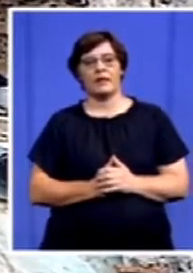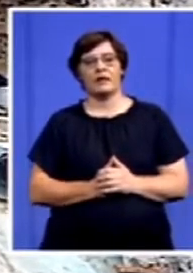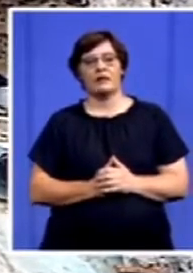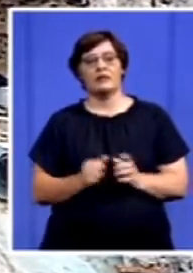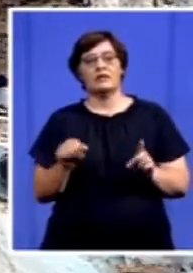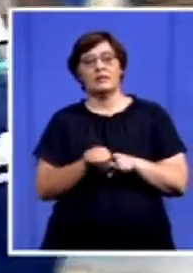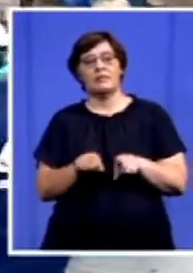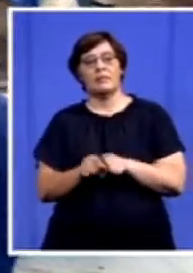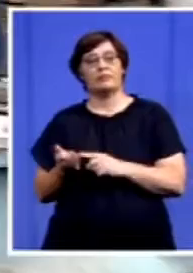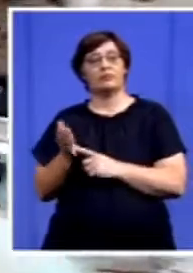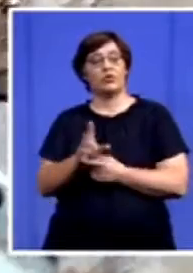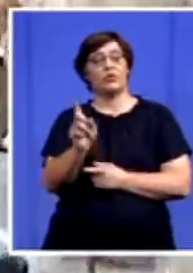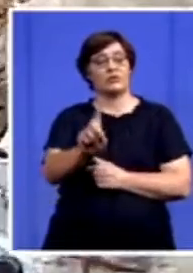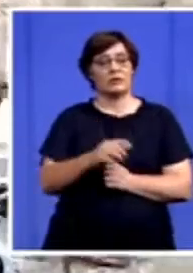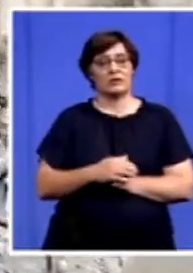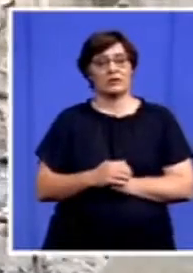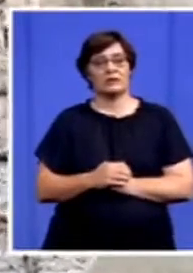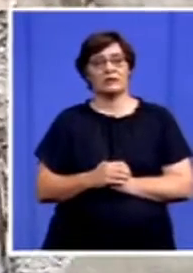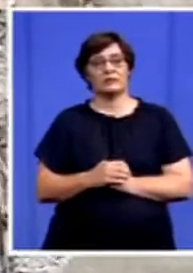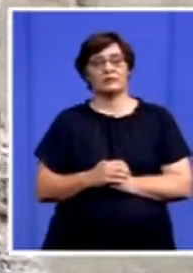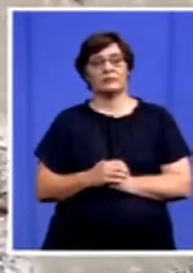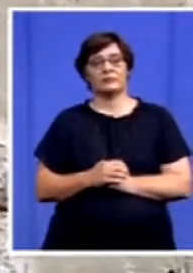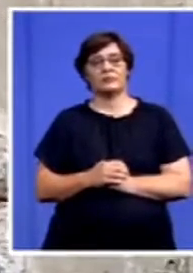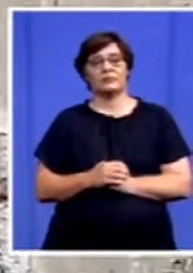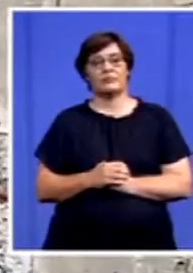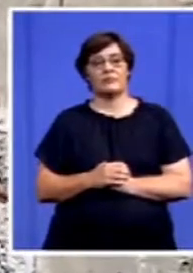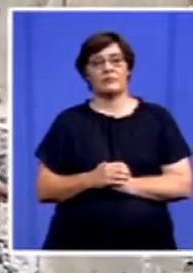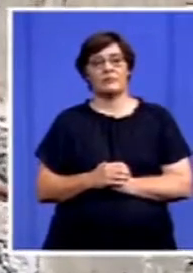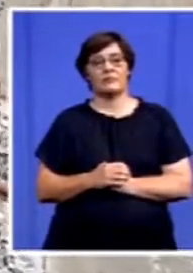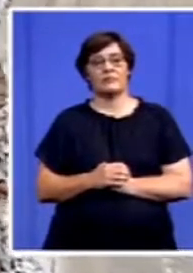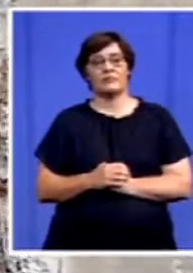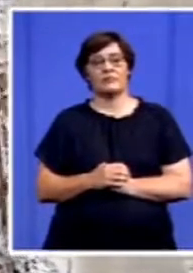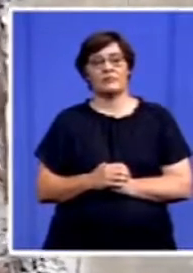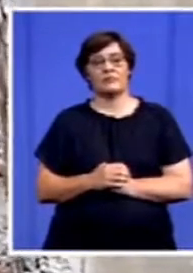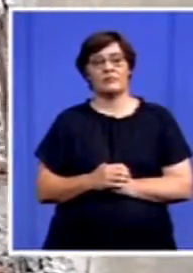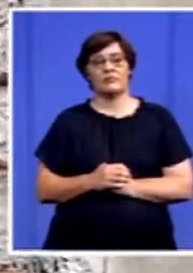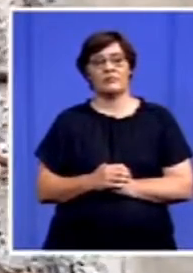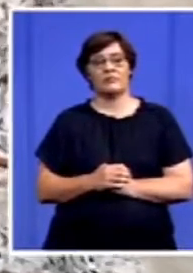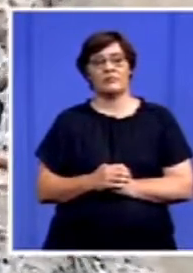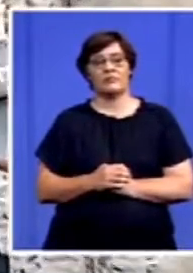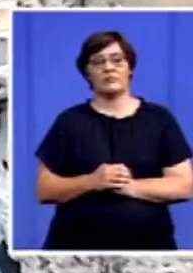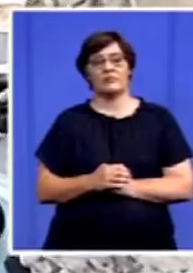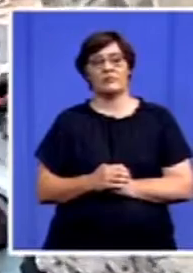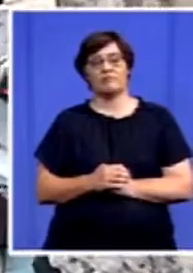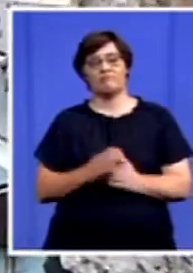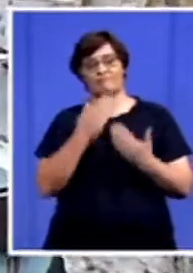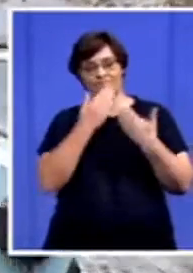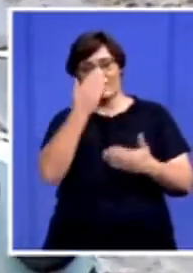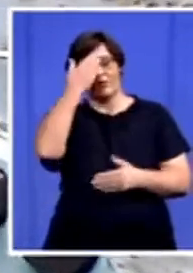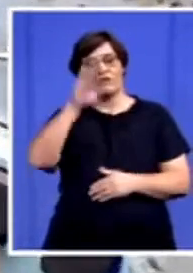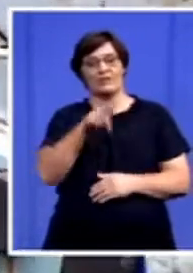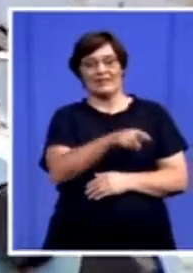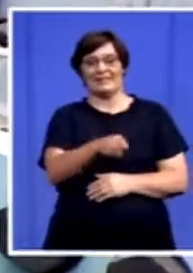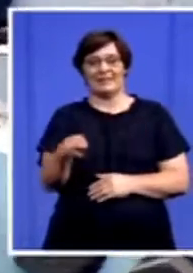and perhaps important to mention, is our gratitude to the residents. I think they did